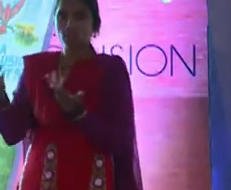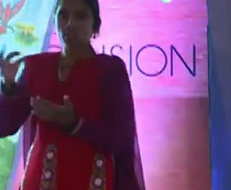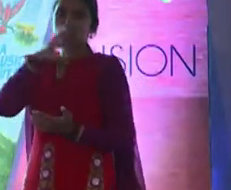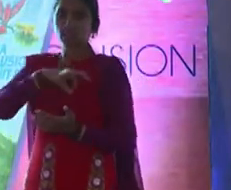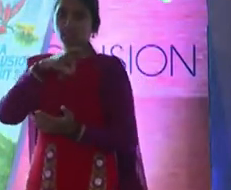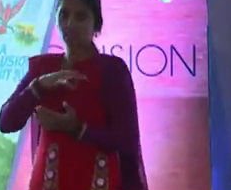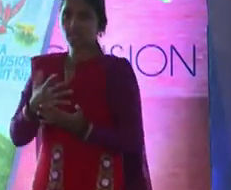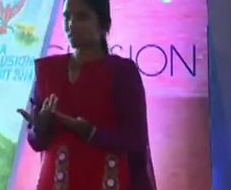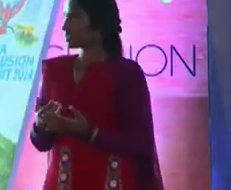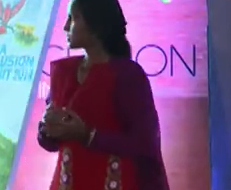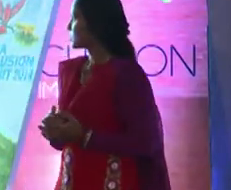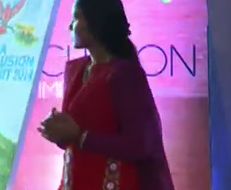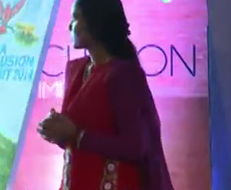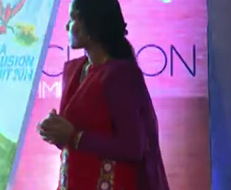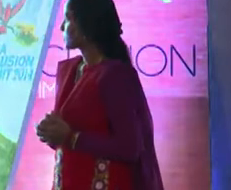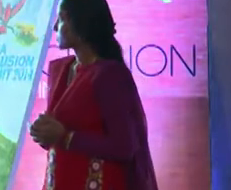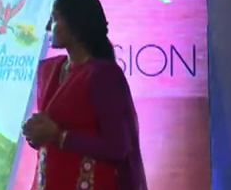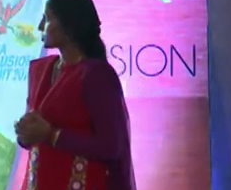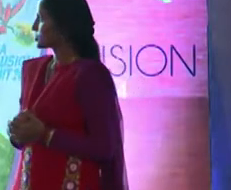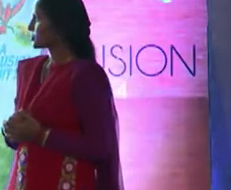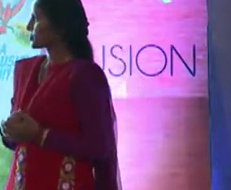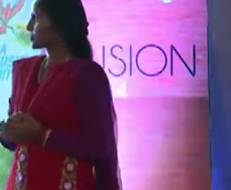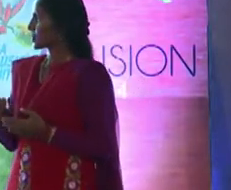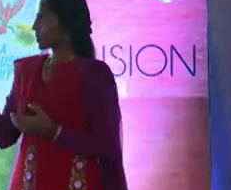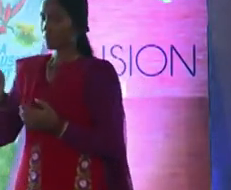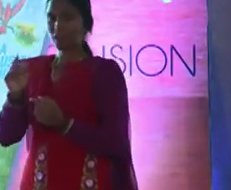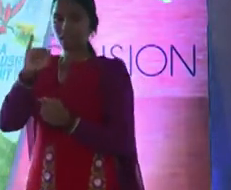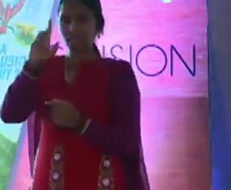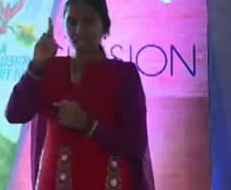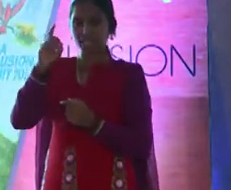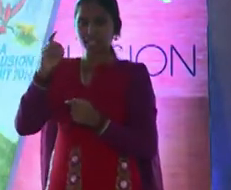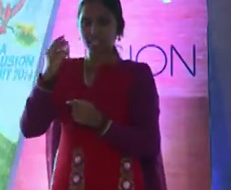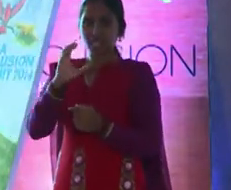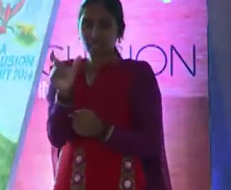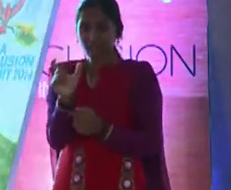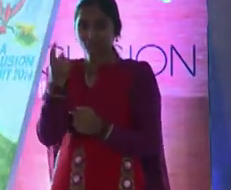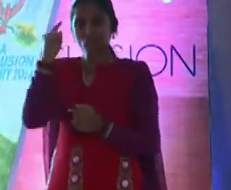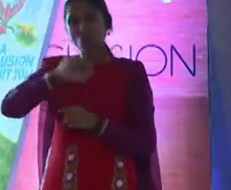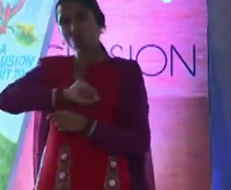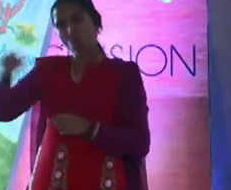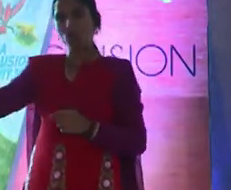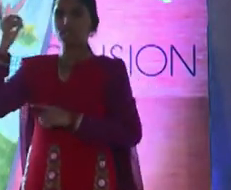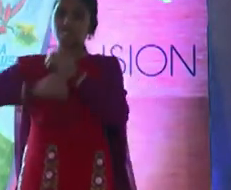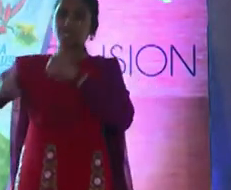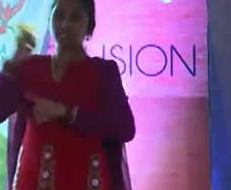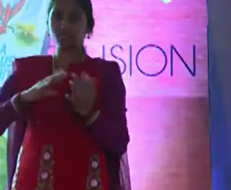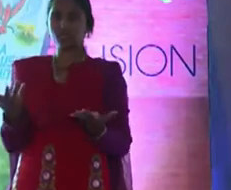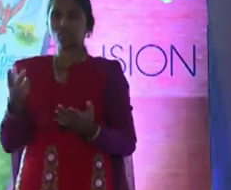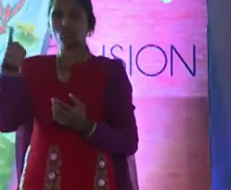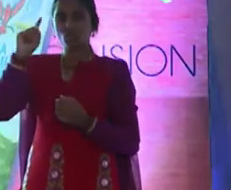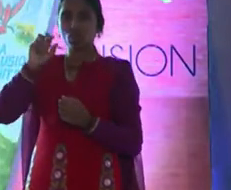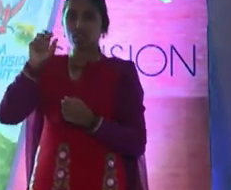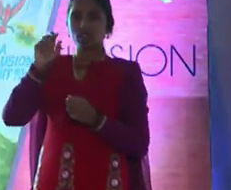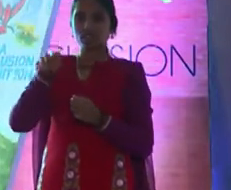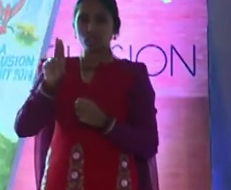way forward for us is to provide a universal identity card for all persons with disabilities, for creating a national database to